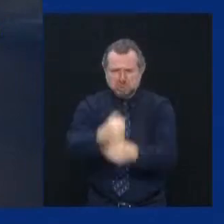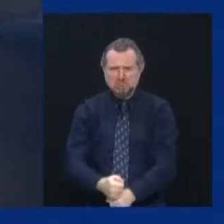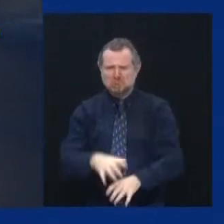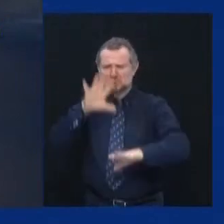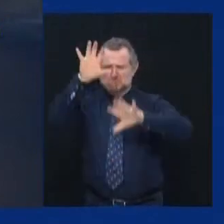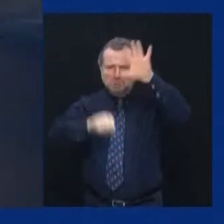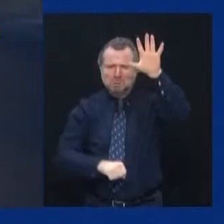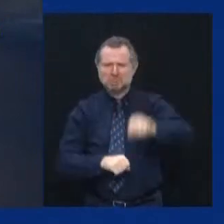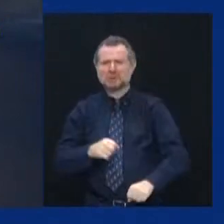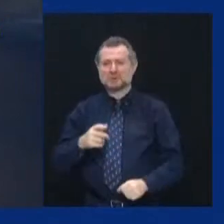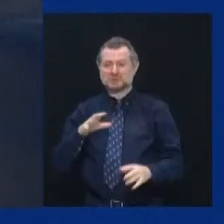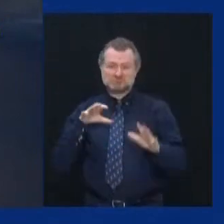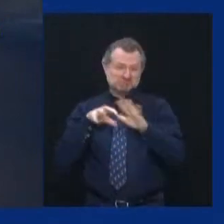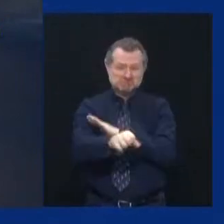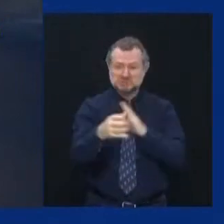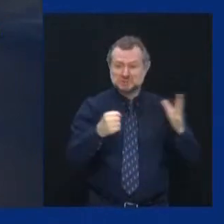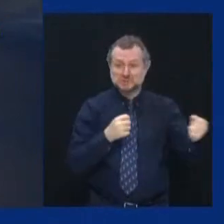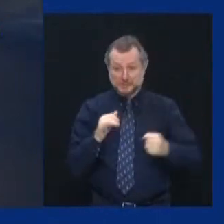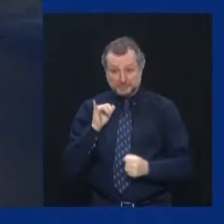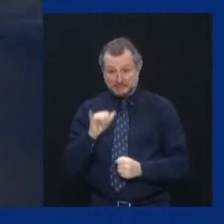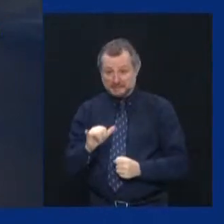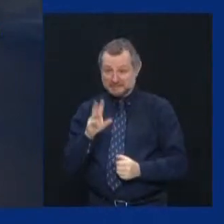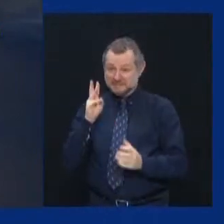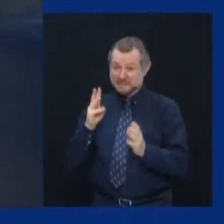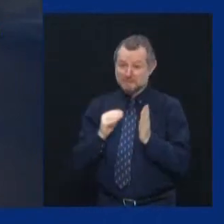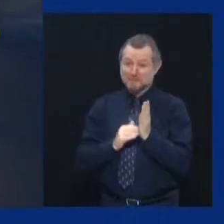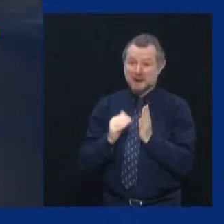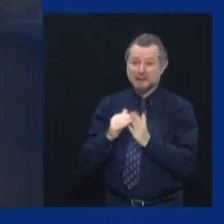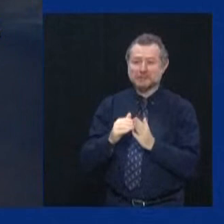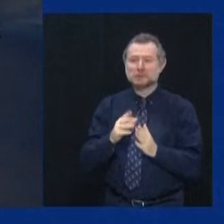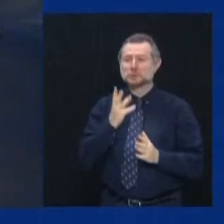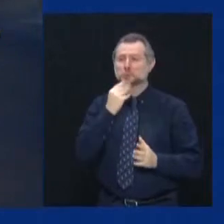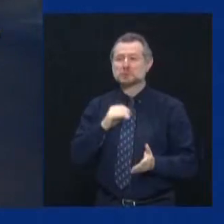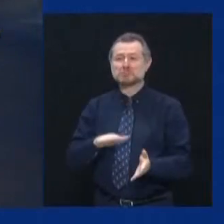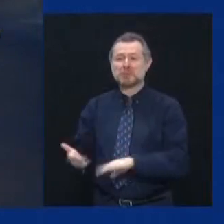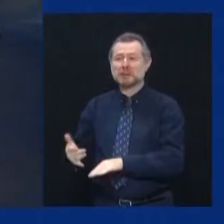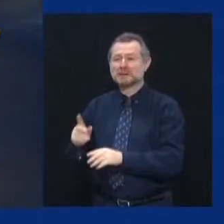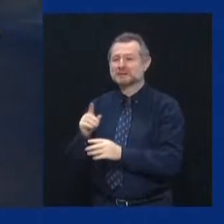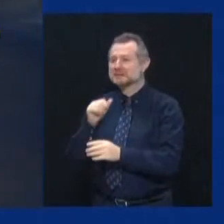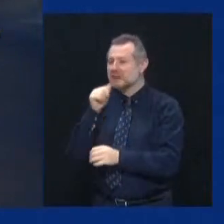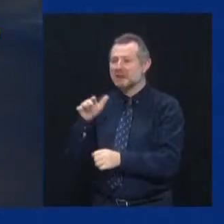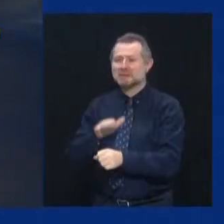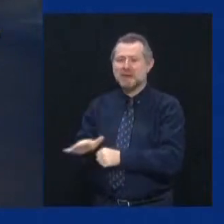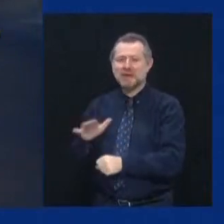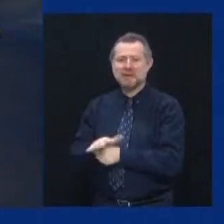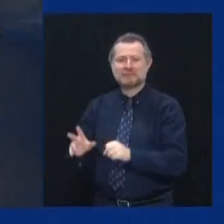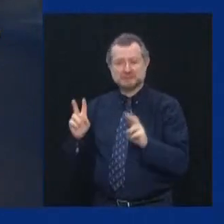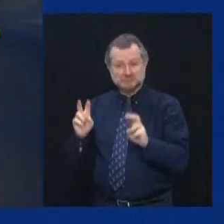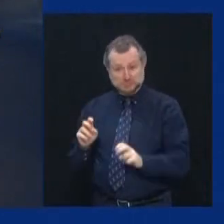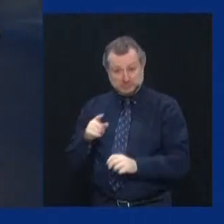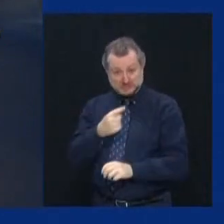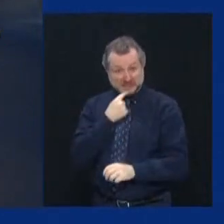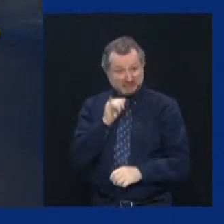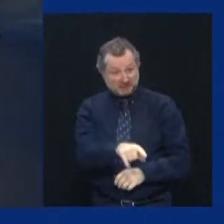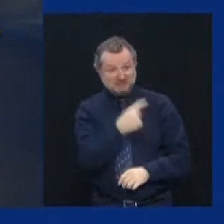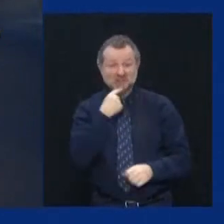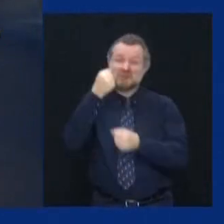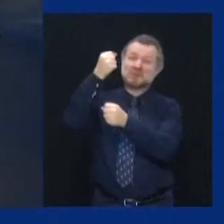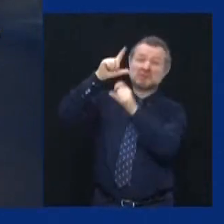6 million dead Jewish people wasn't enough? What did you